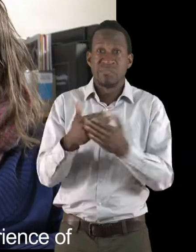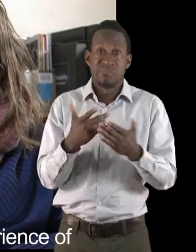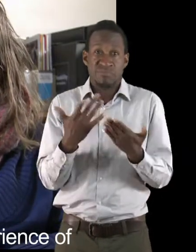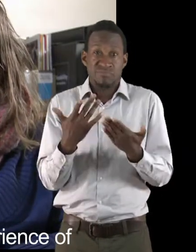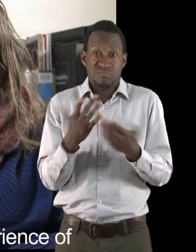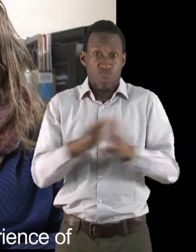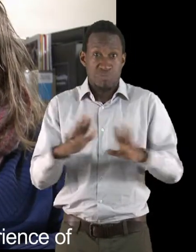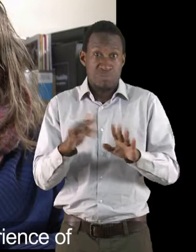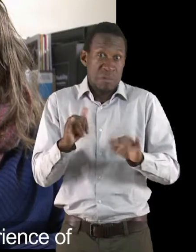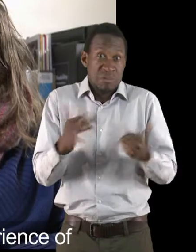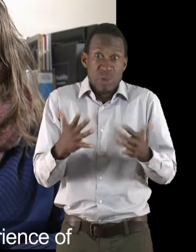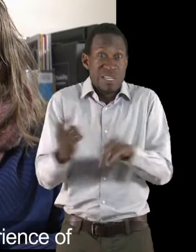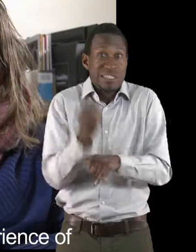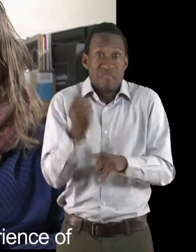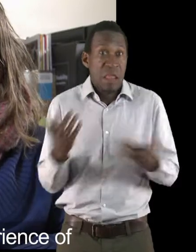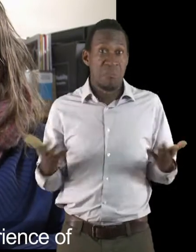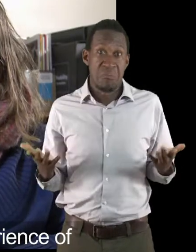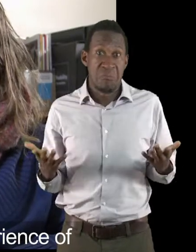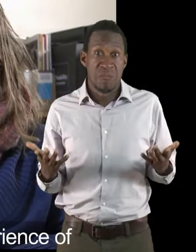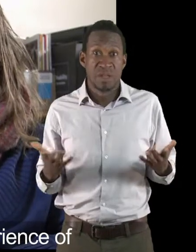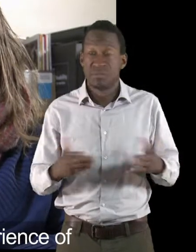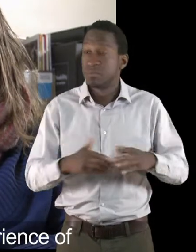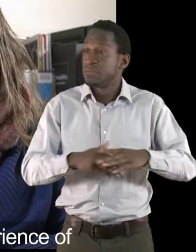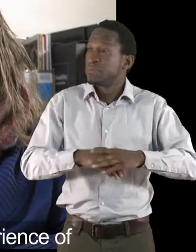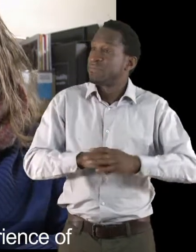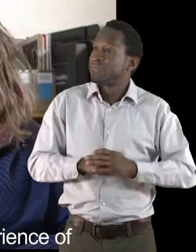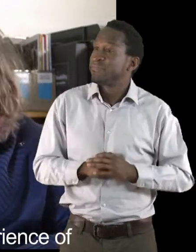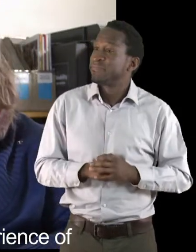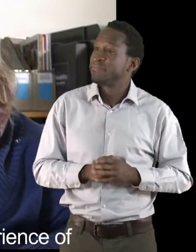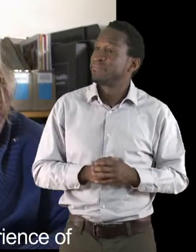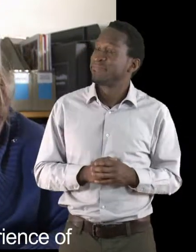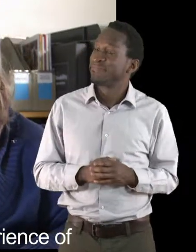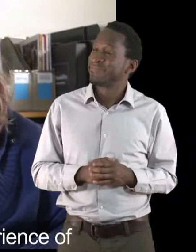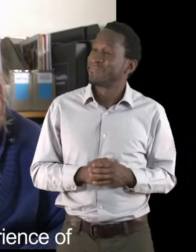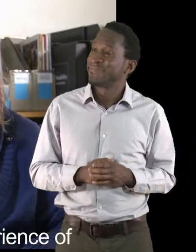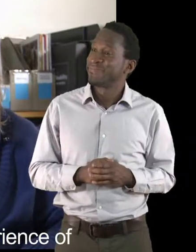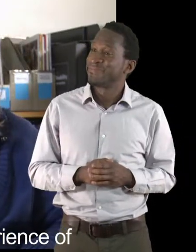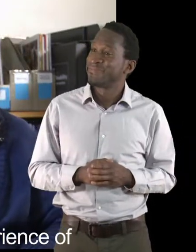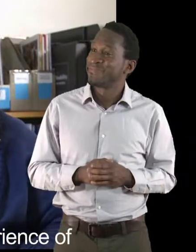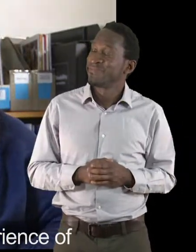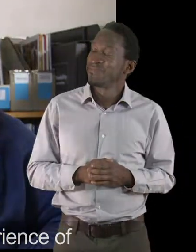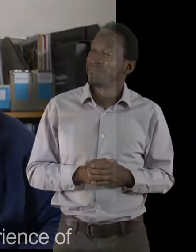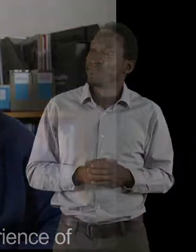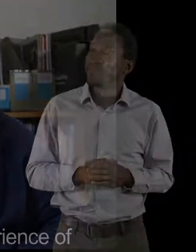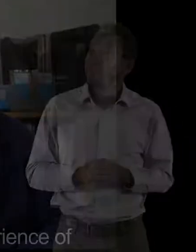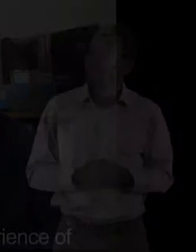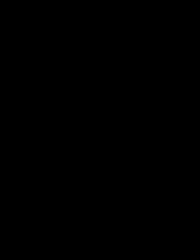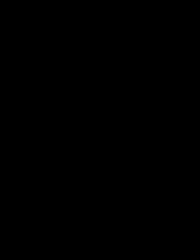far less satisfying.